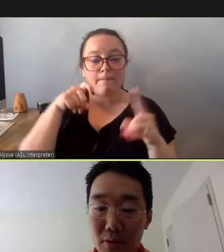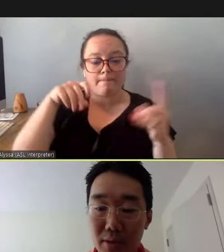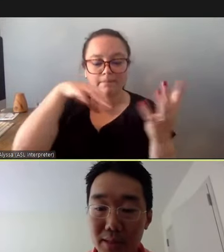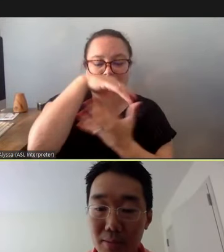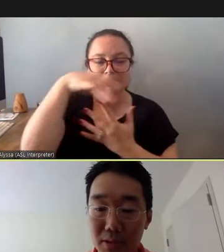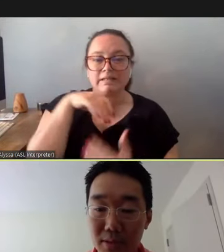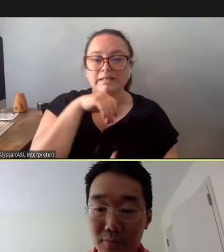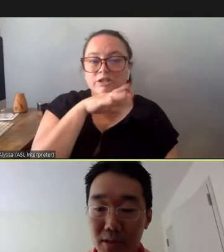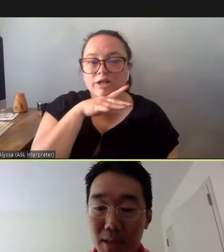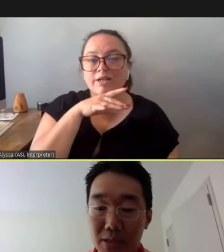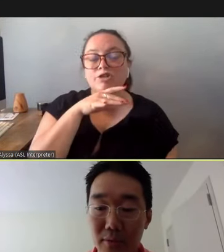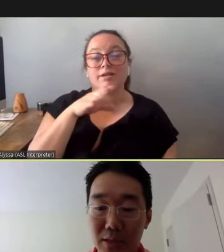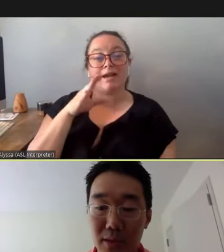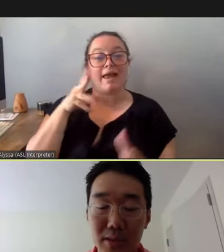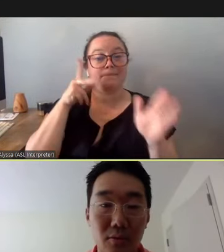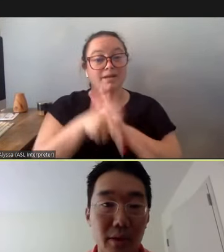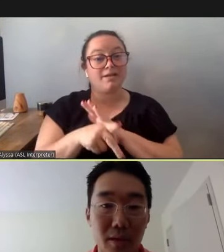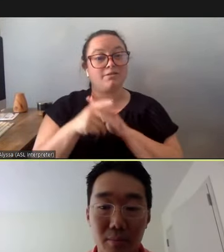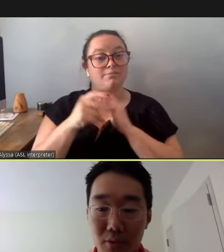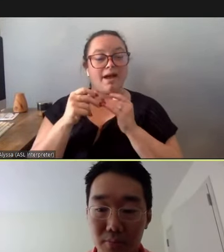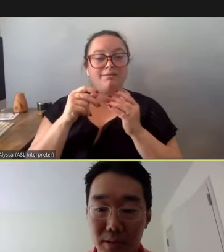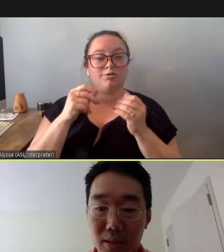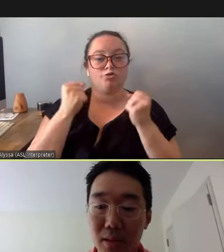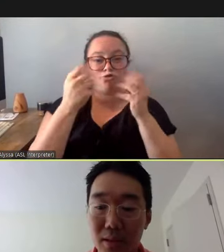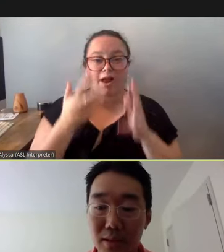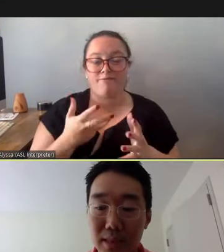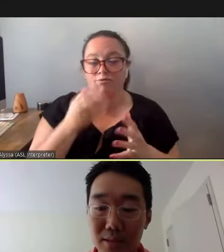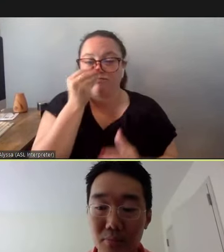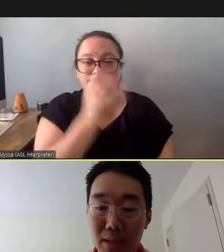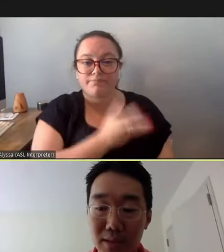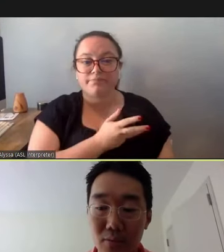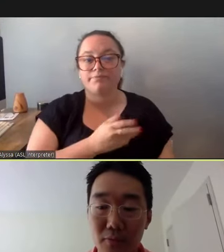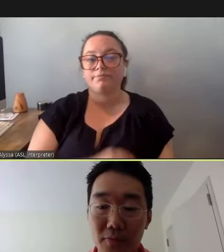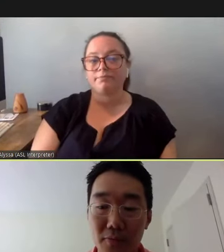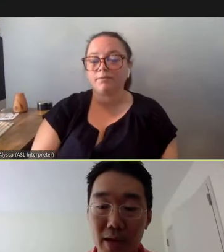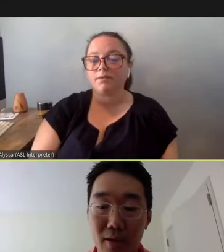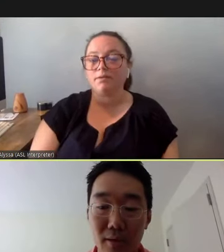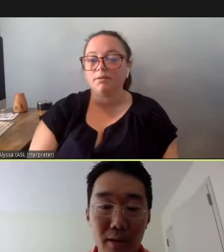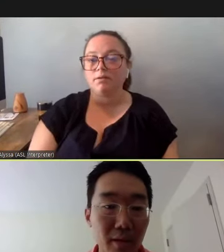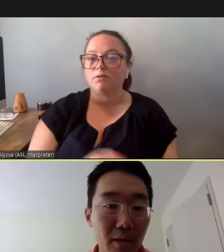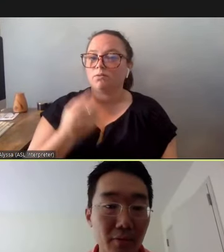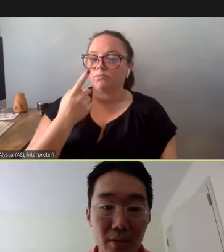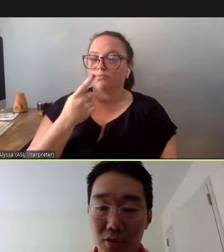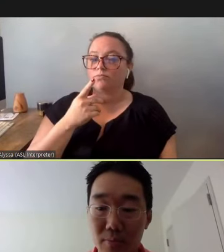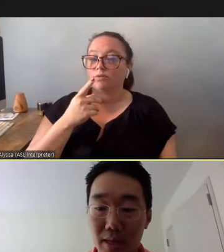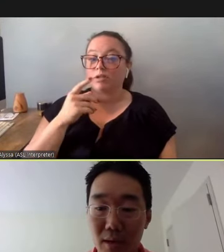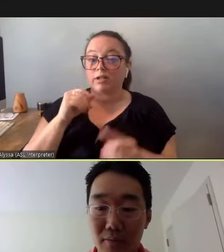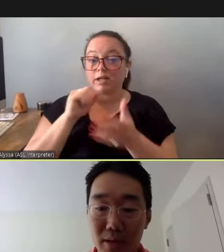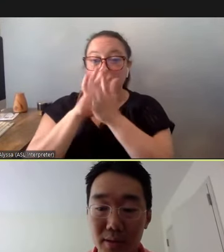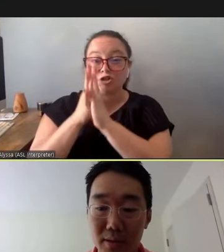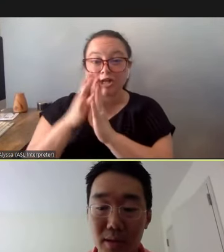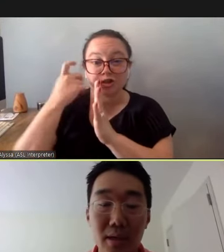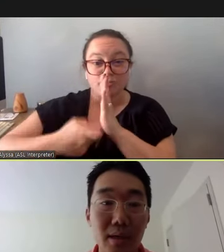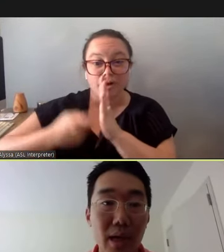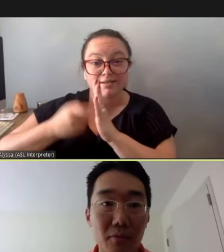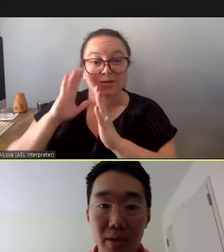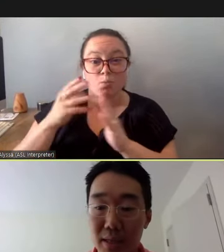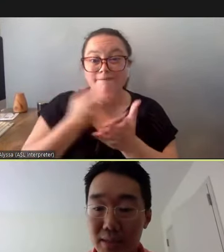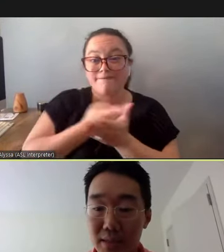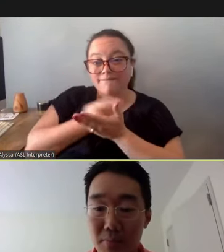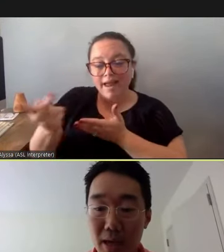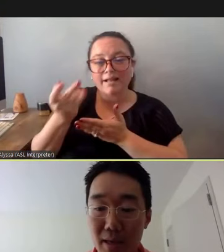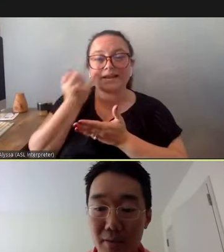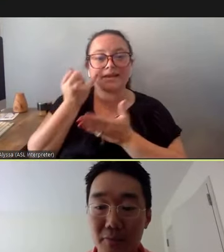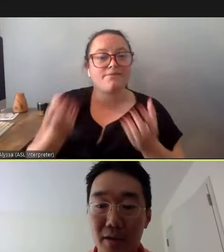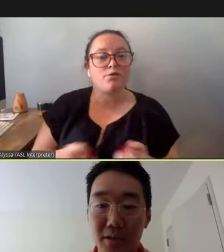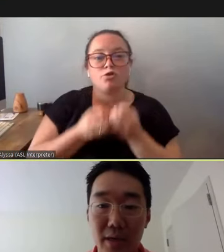be zero exemptions for special interests or income groups. Congestion pricing will fail if there are too many carve-outs. Everyone